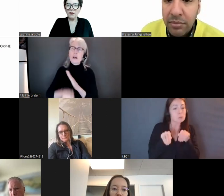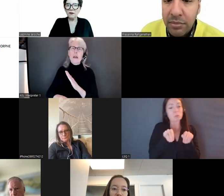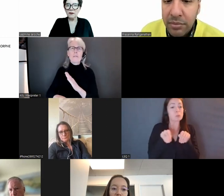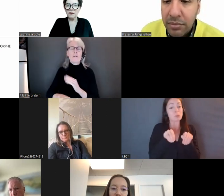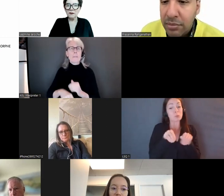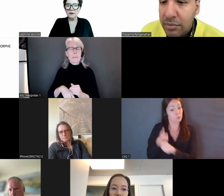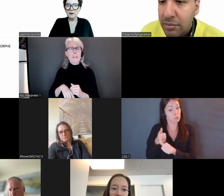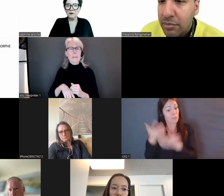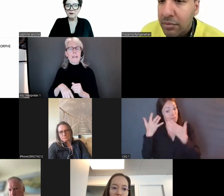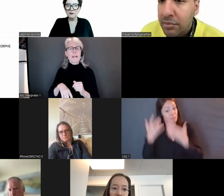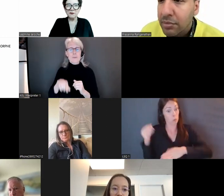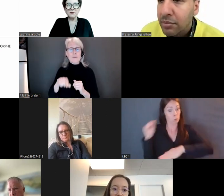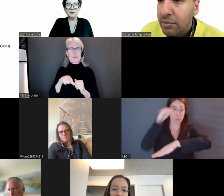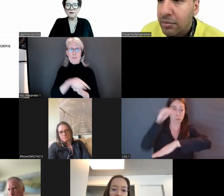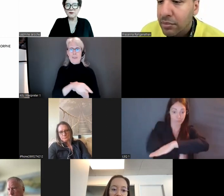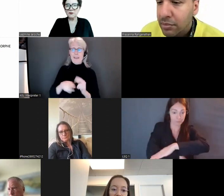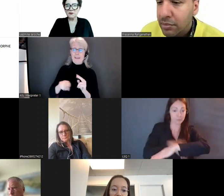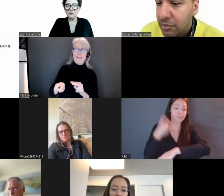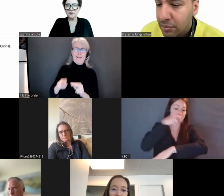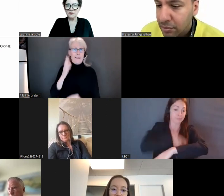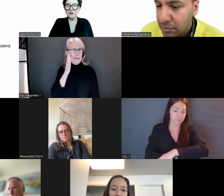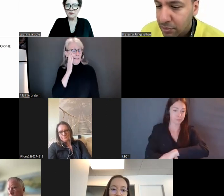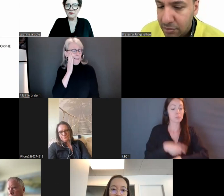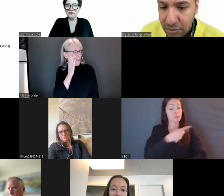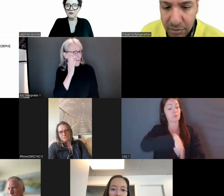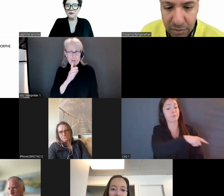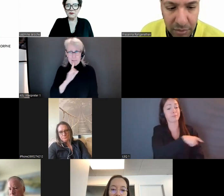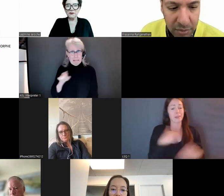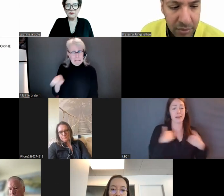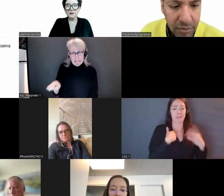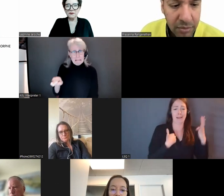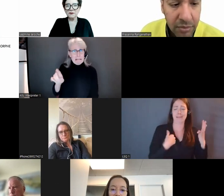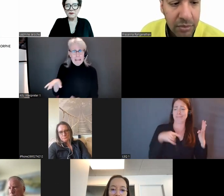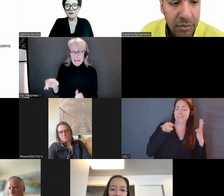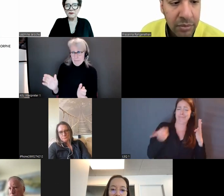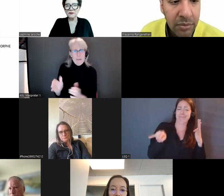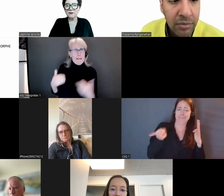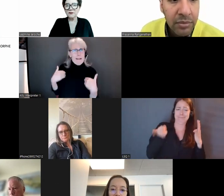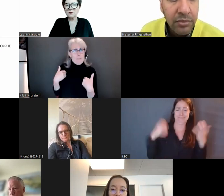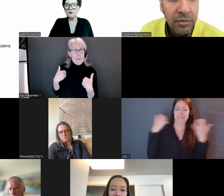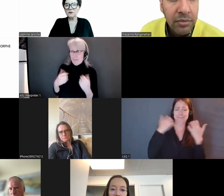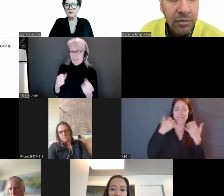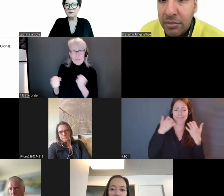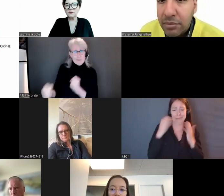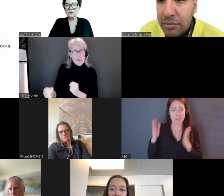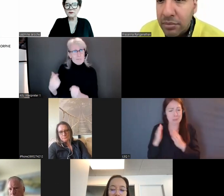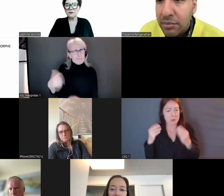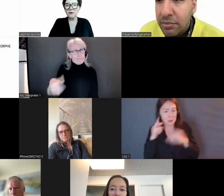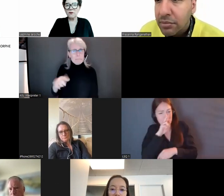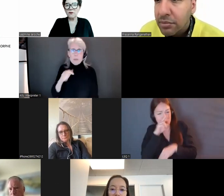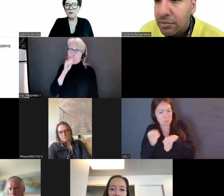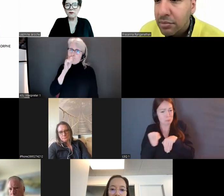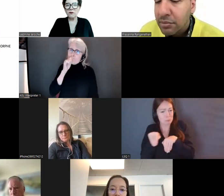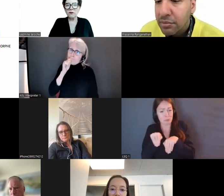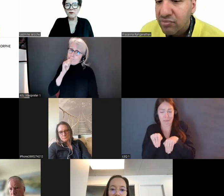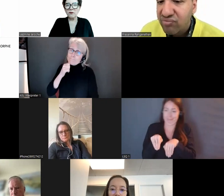water creators laughed and scorned because they doubted this little creature's strength and endurance. Had